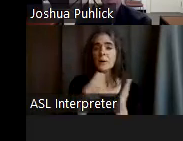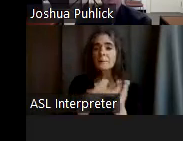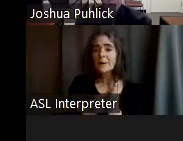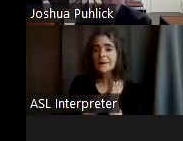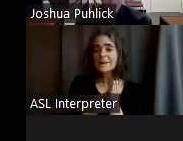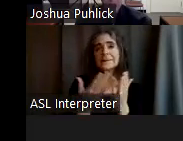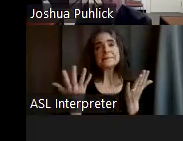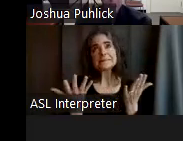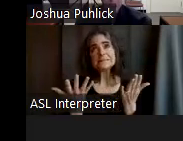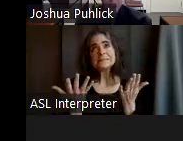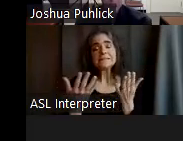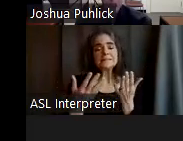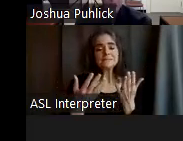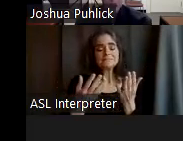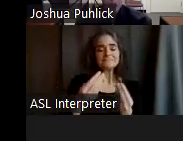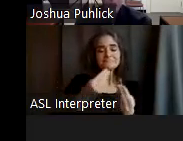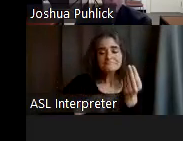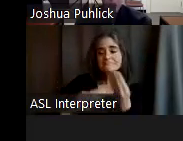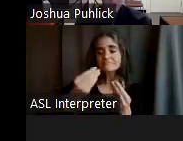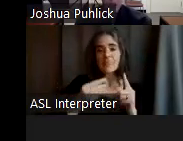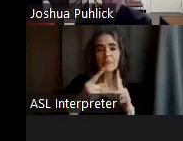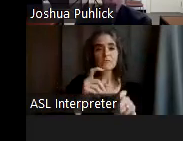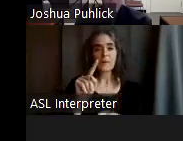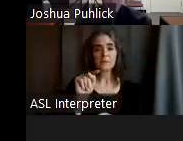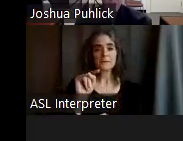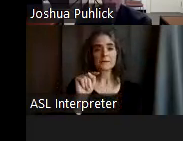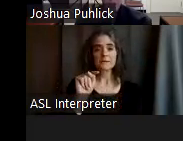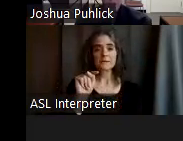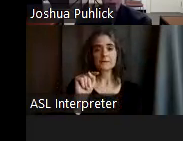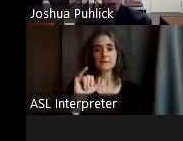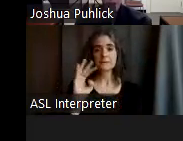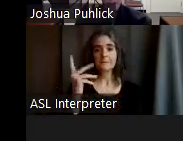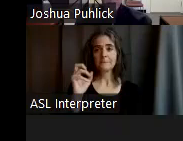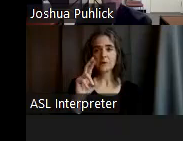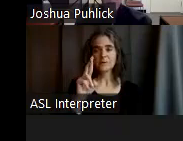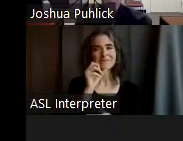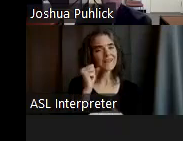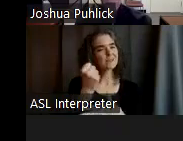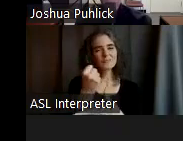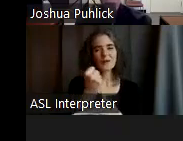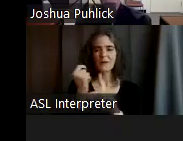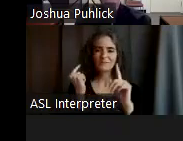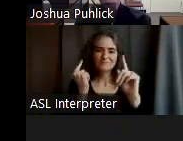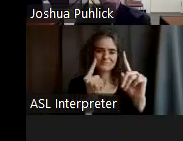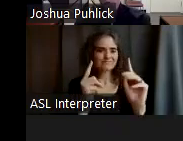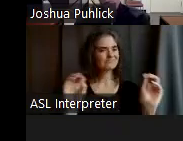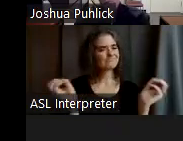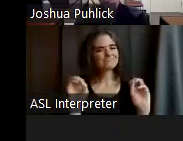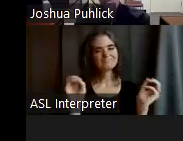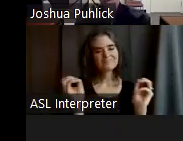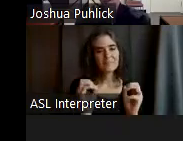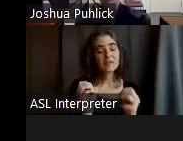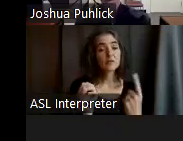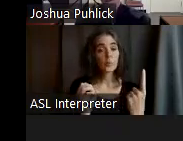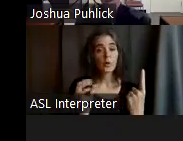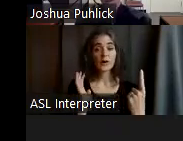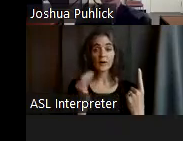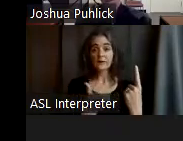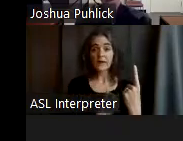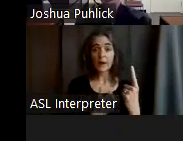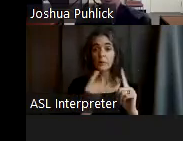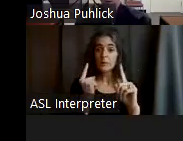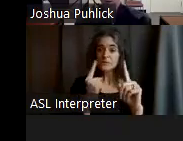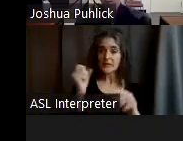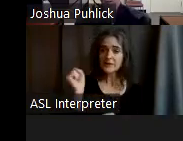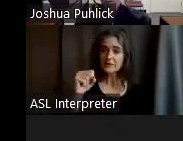making money off of timber is not a primary objective. It's one of our objectives, but